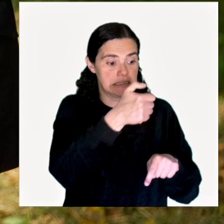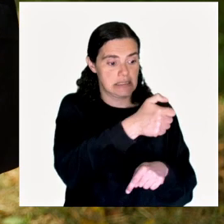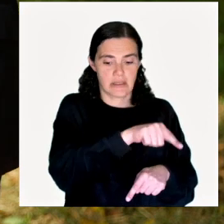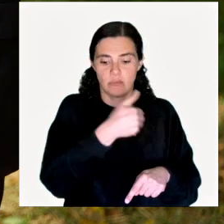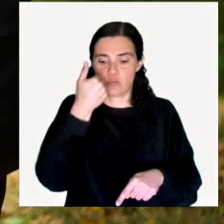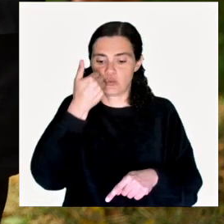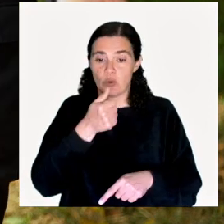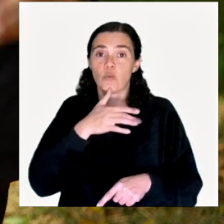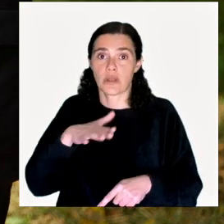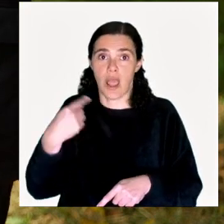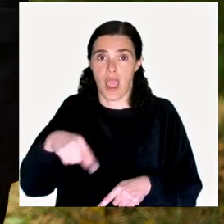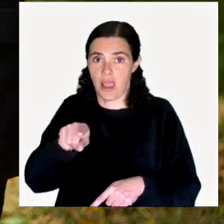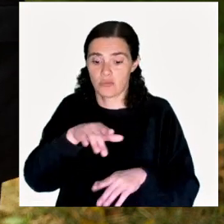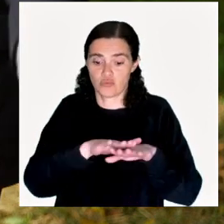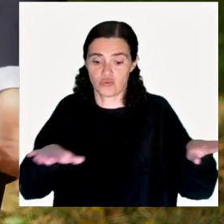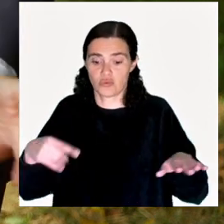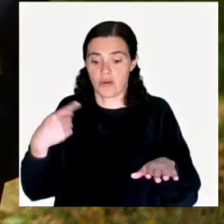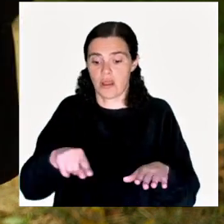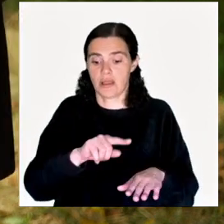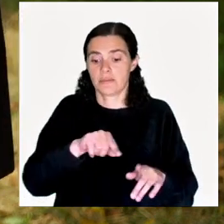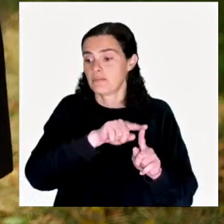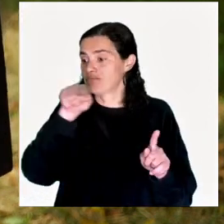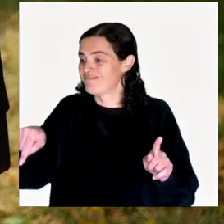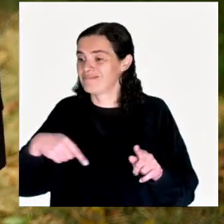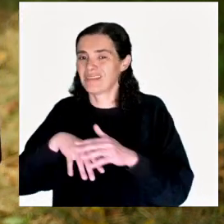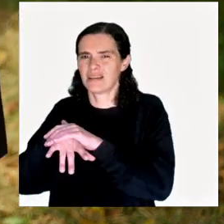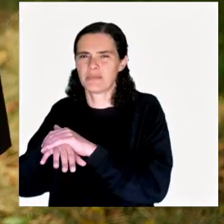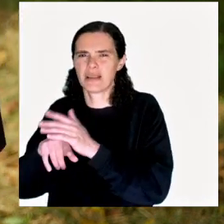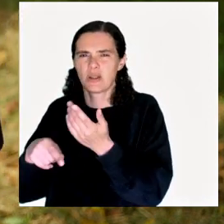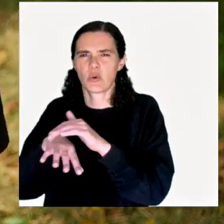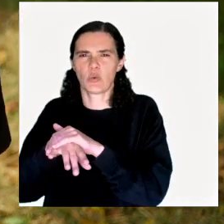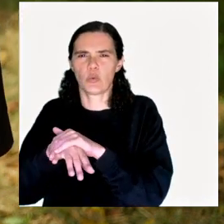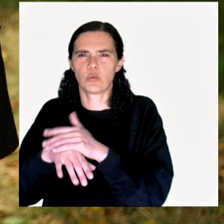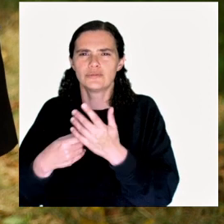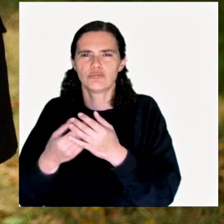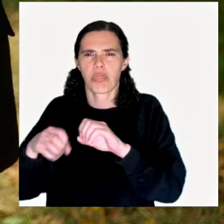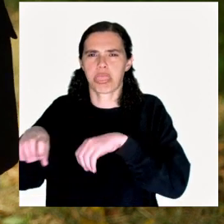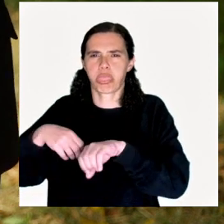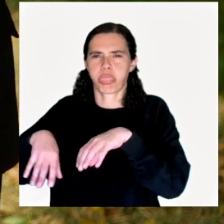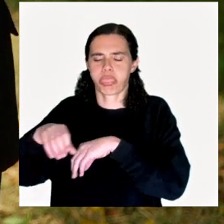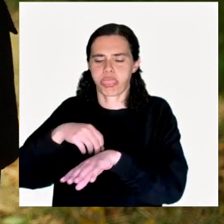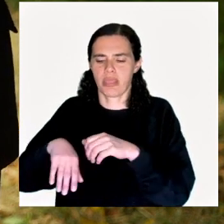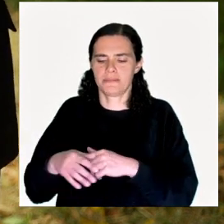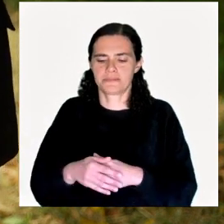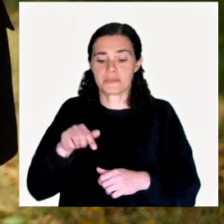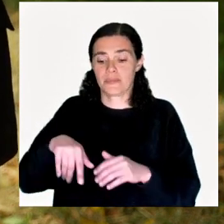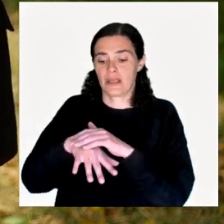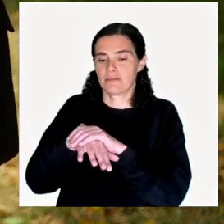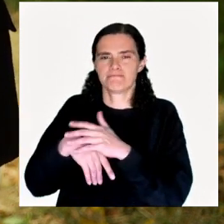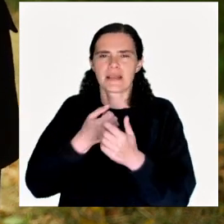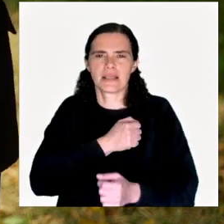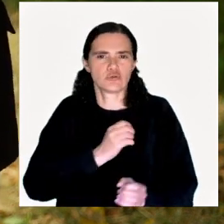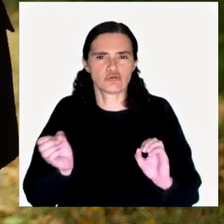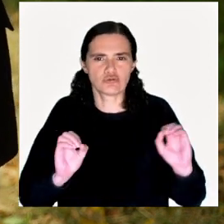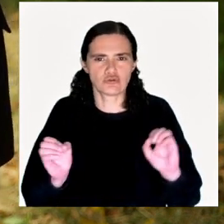in the museum, where he's there, on the floor, to these roots, these dismembered roots, these roots